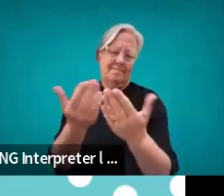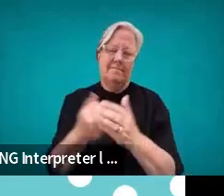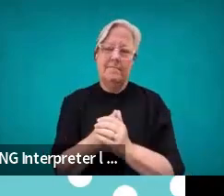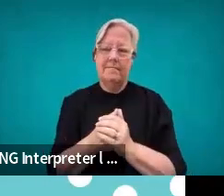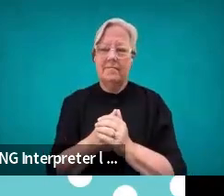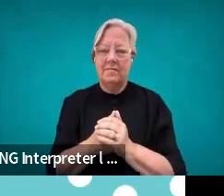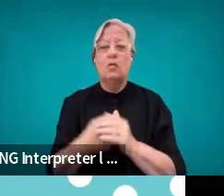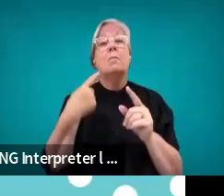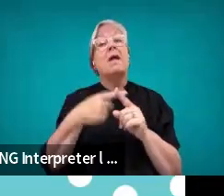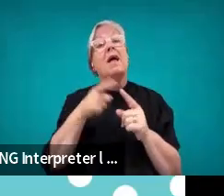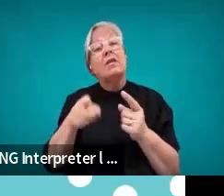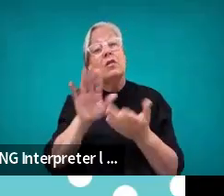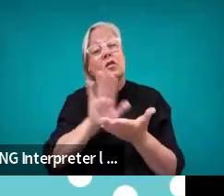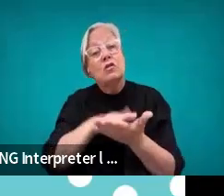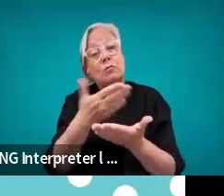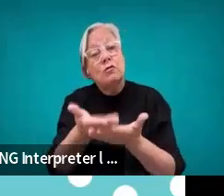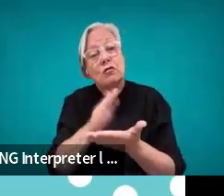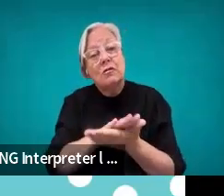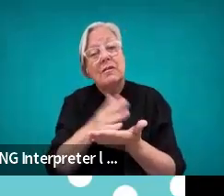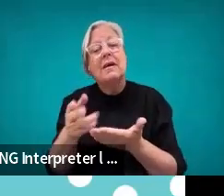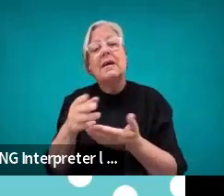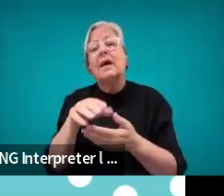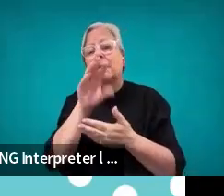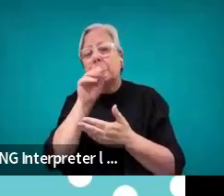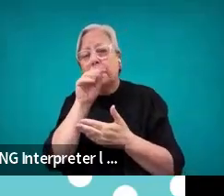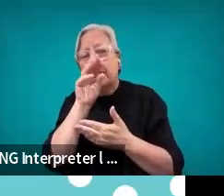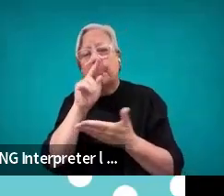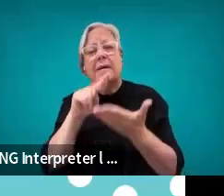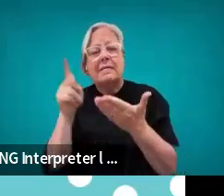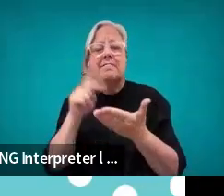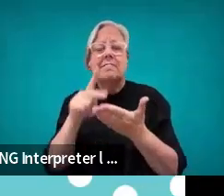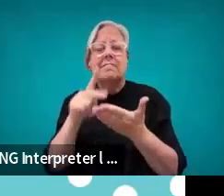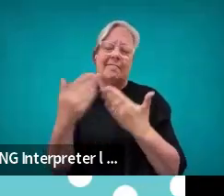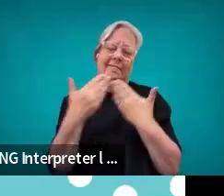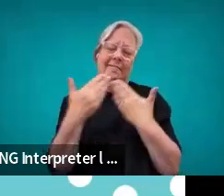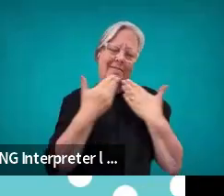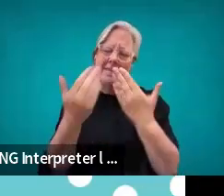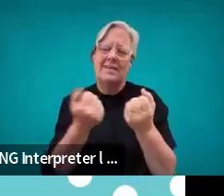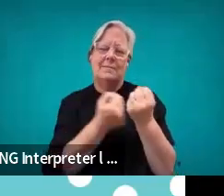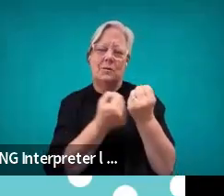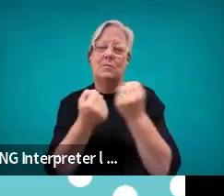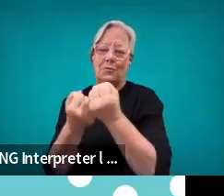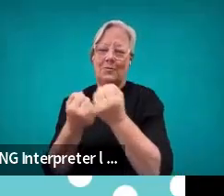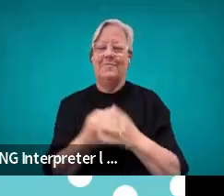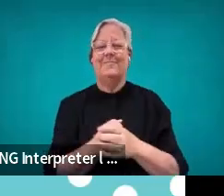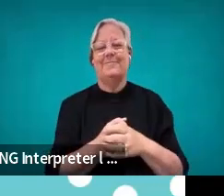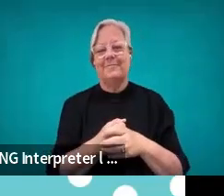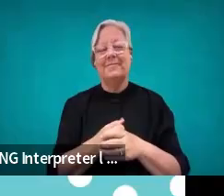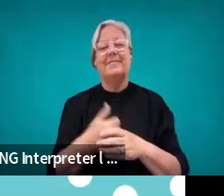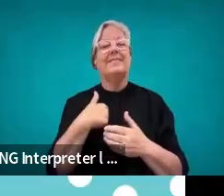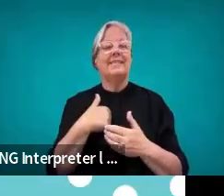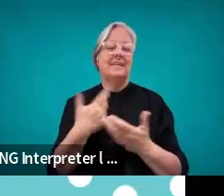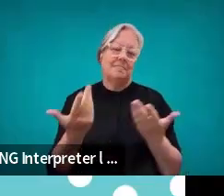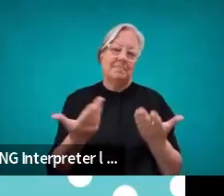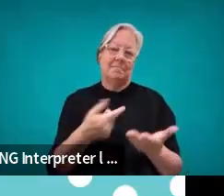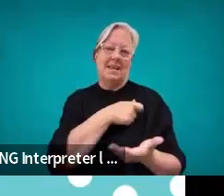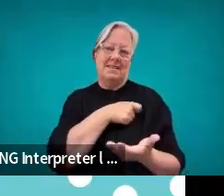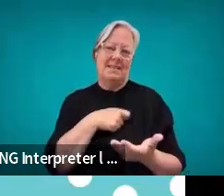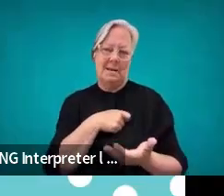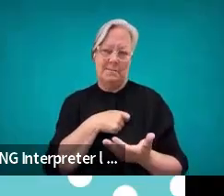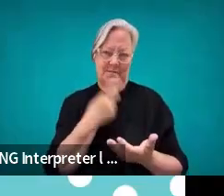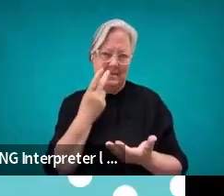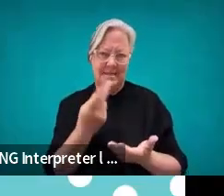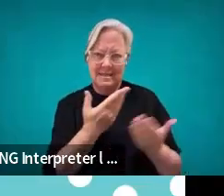our interpreters for supporting today's discussion. As mentioned, I'm Natalie Raber, and I'm from the